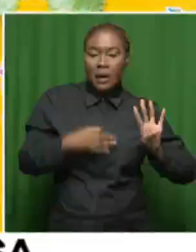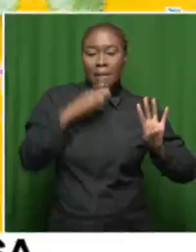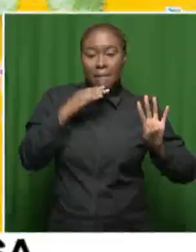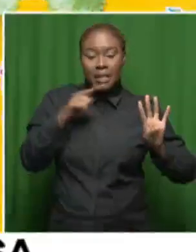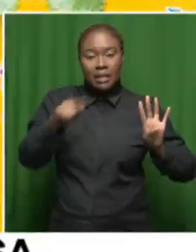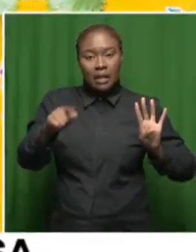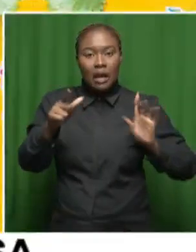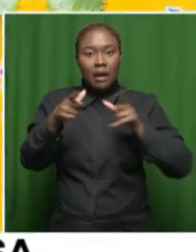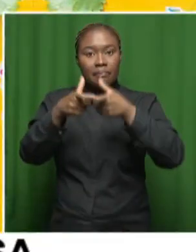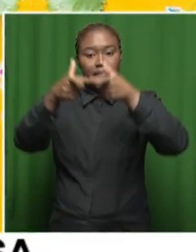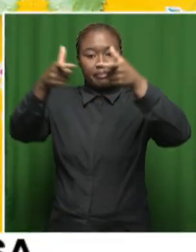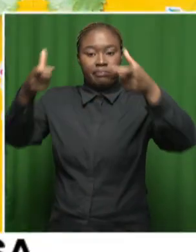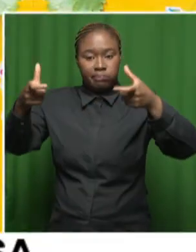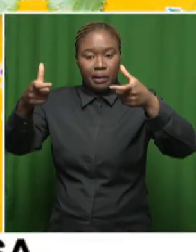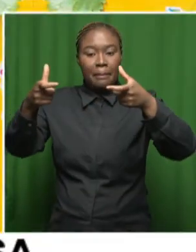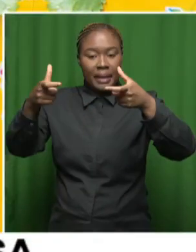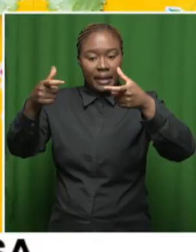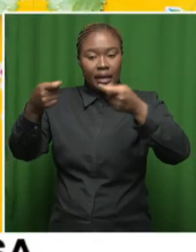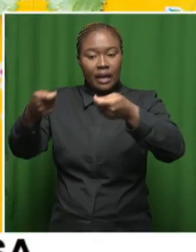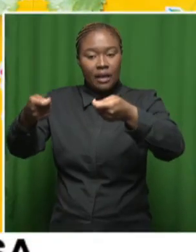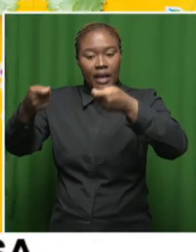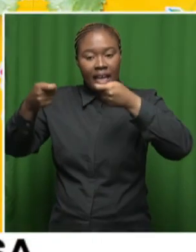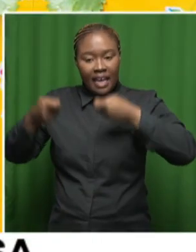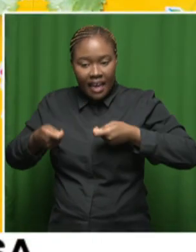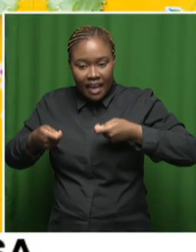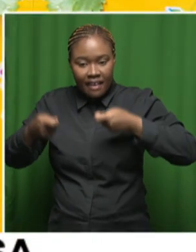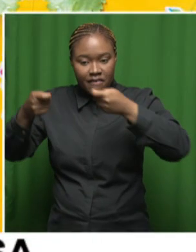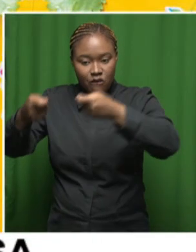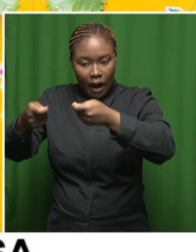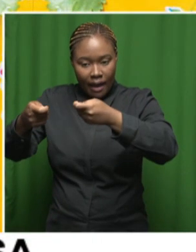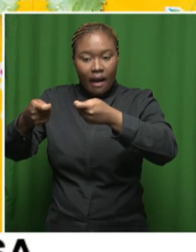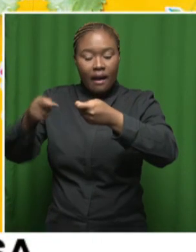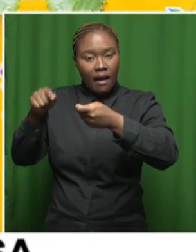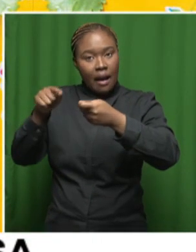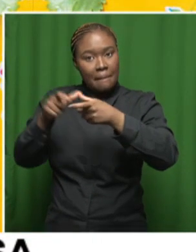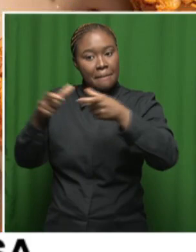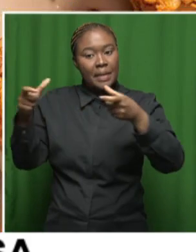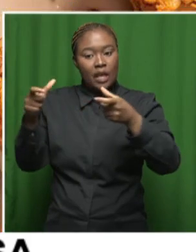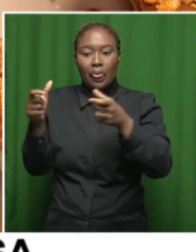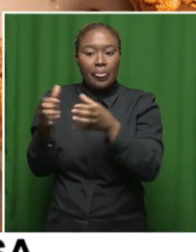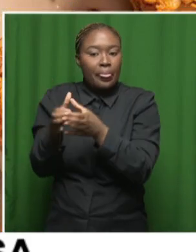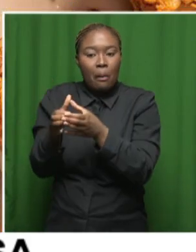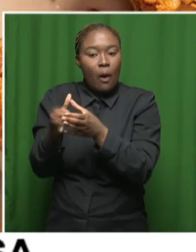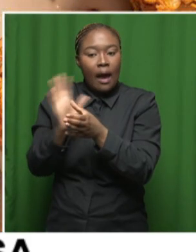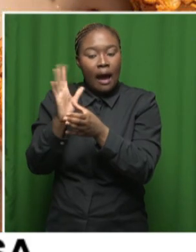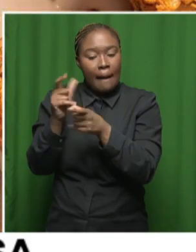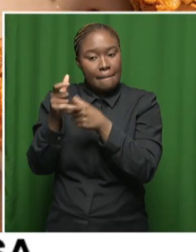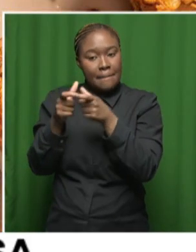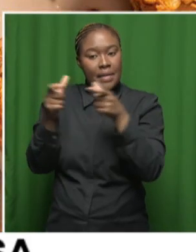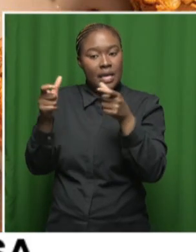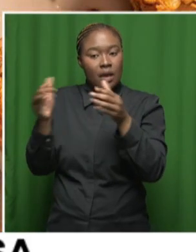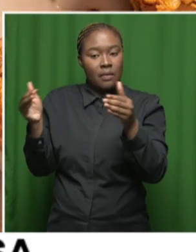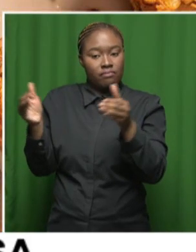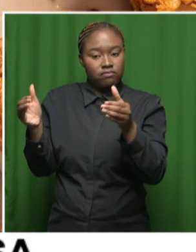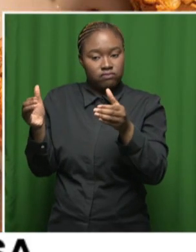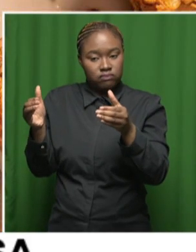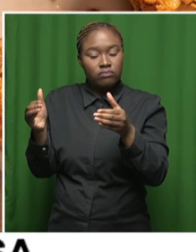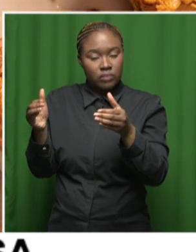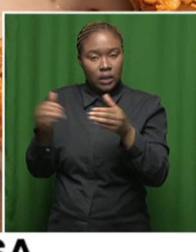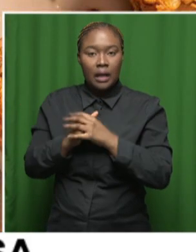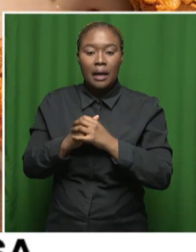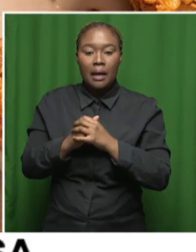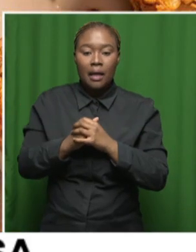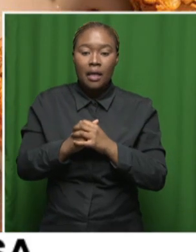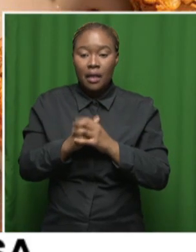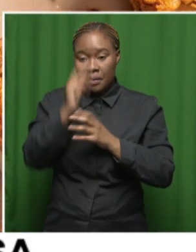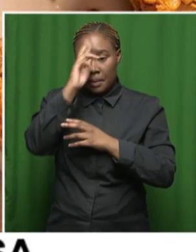bigger capacity. And then, yeah, the tips are just, you know, it's quite small, so you don't want to overcrowd